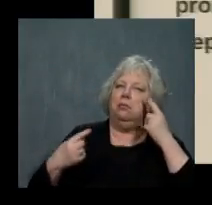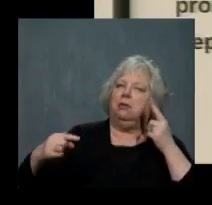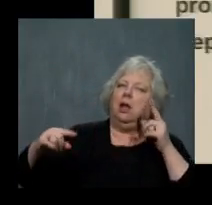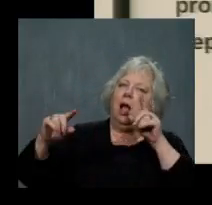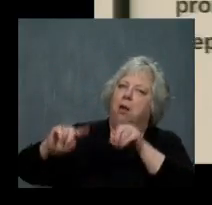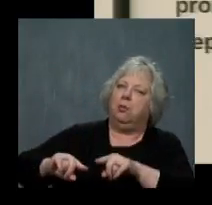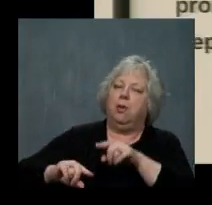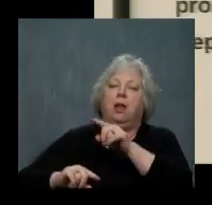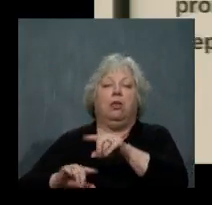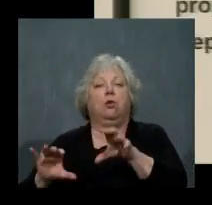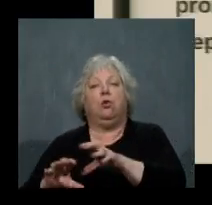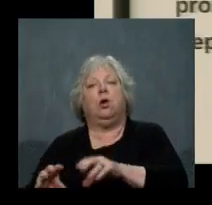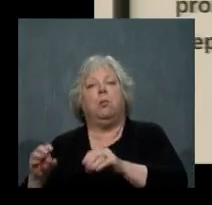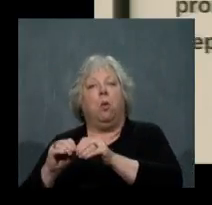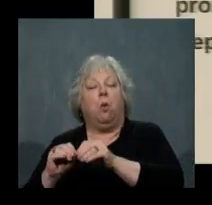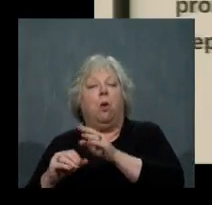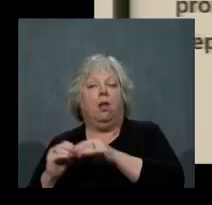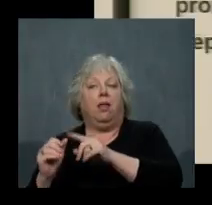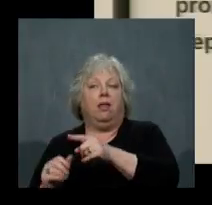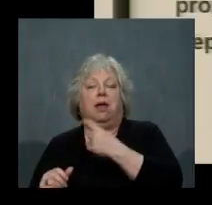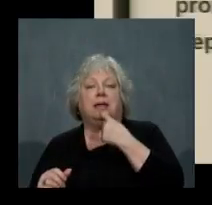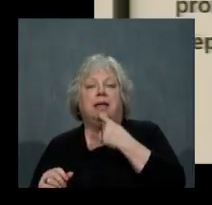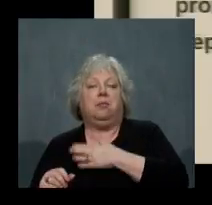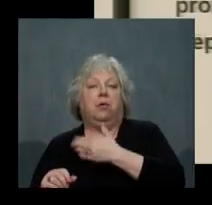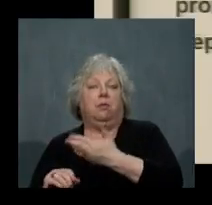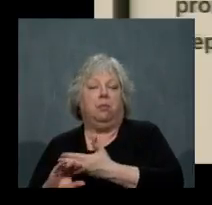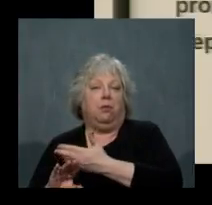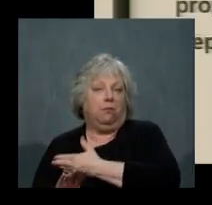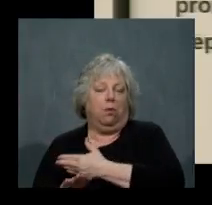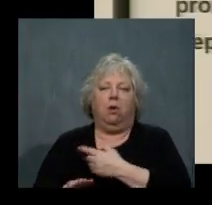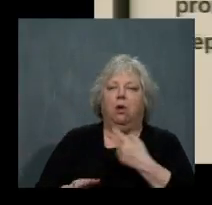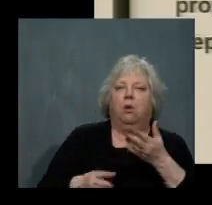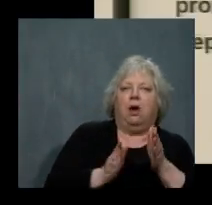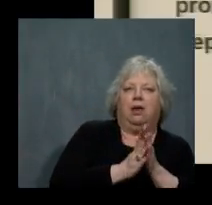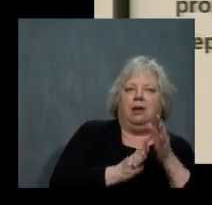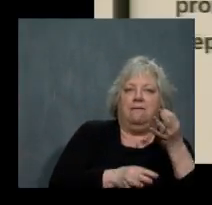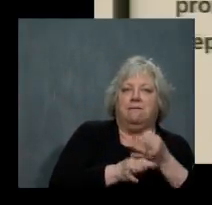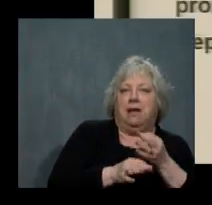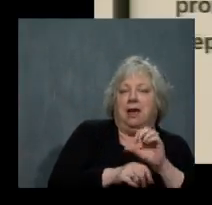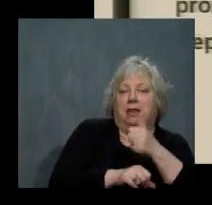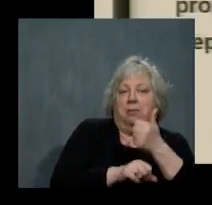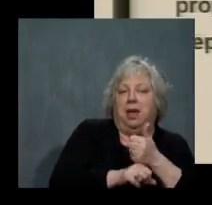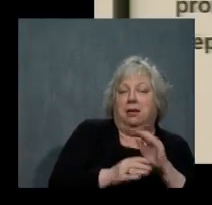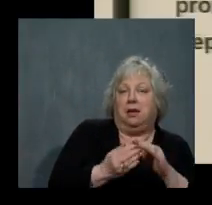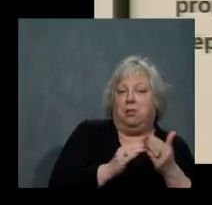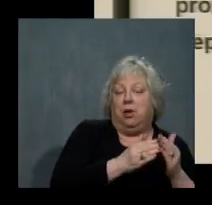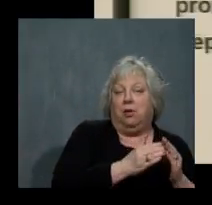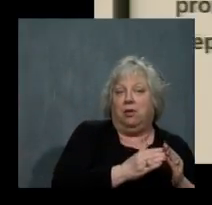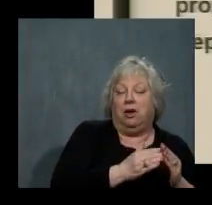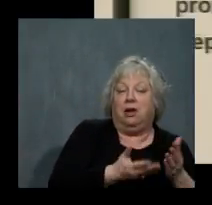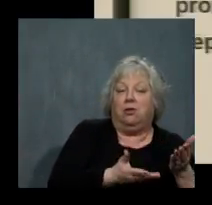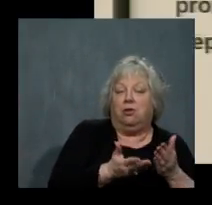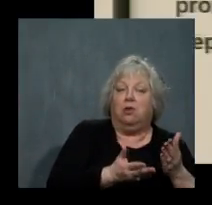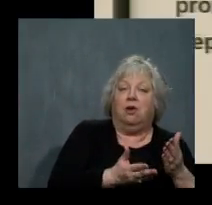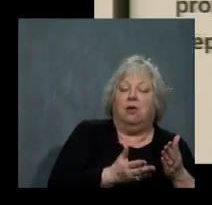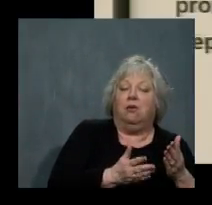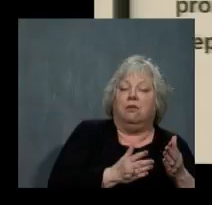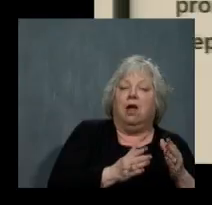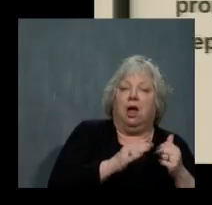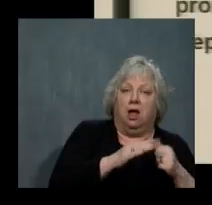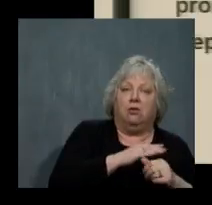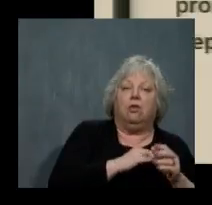than they said they would. We're asking the faith-based community who serve other places and under the bridge to do,